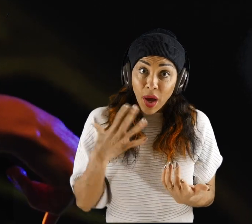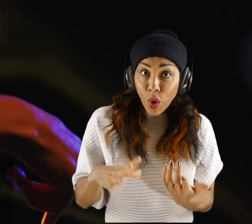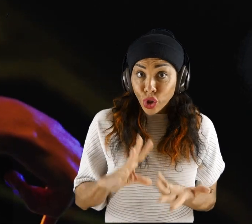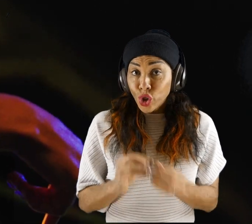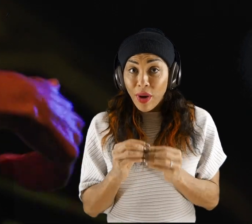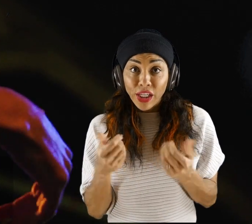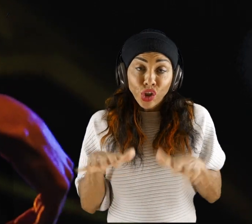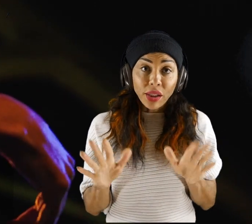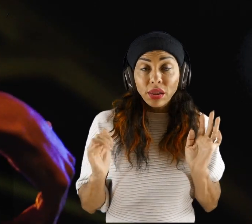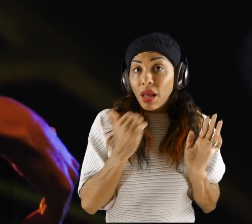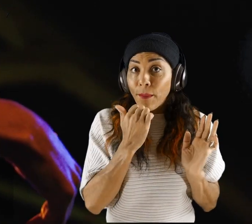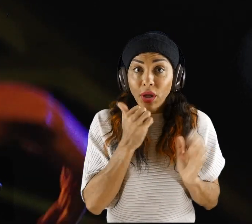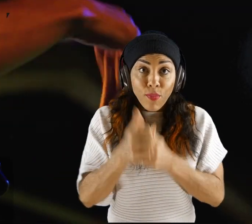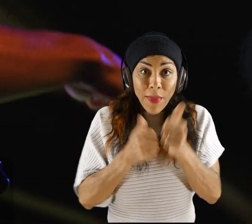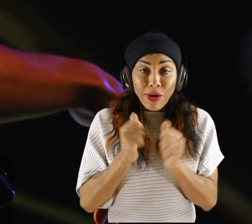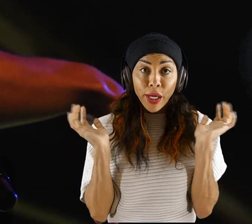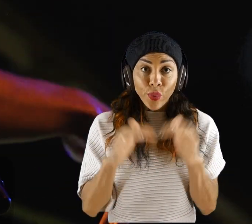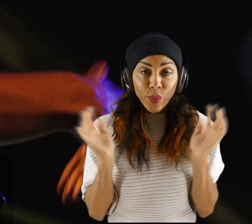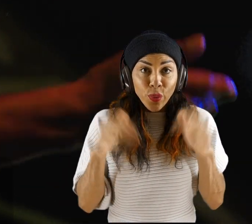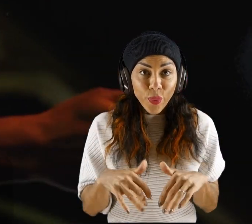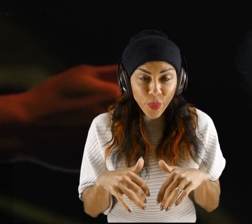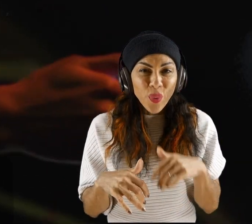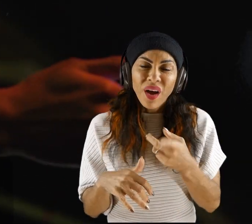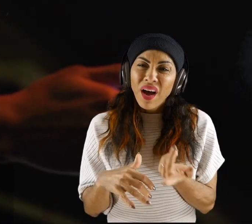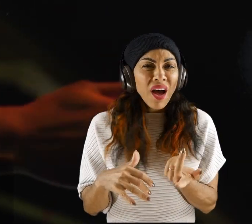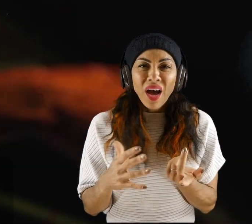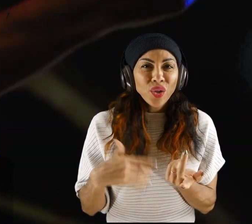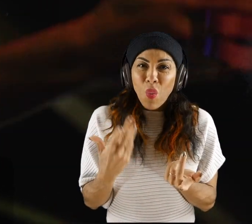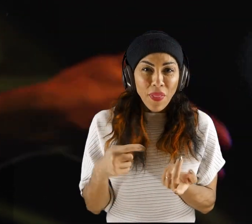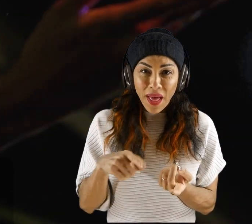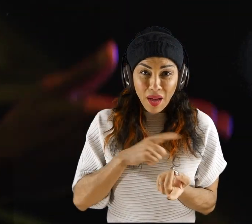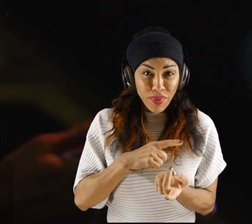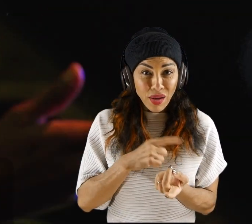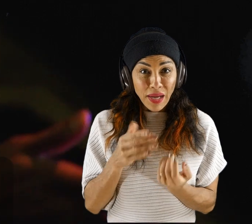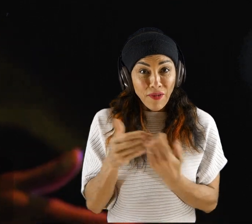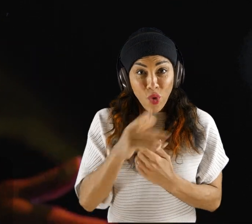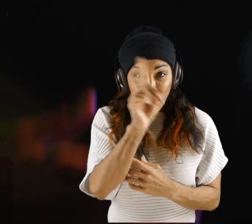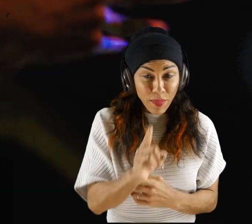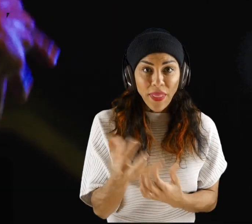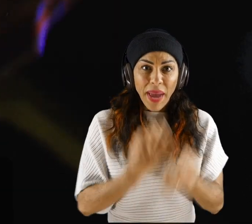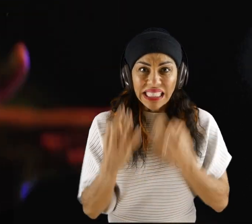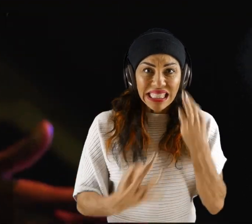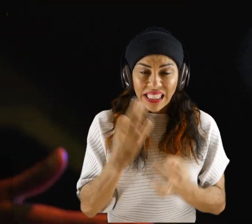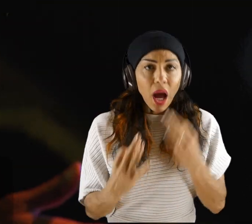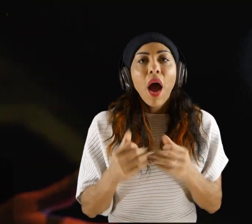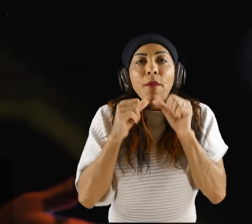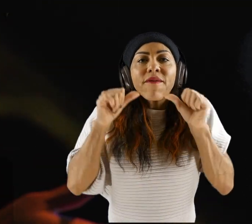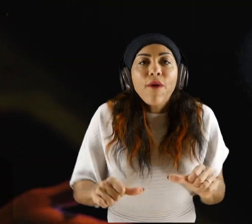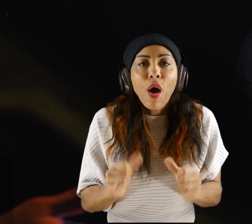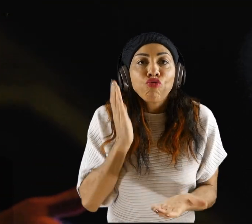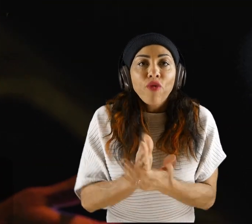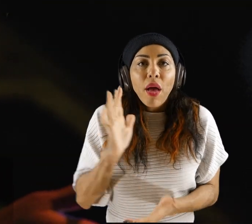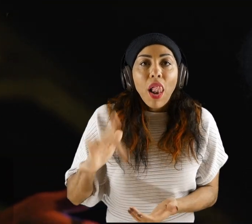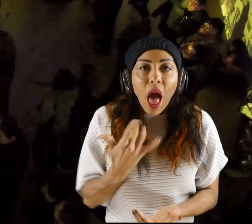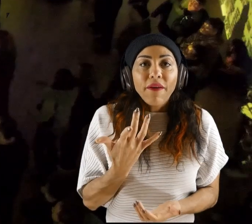me the same question on Instagram, which I don't want to do. I would rather just do stuff like this in real life, where I can actually speak to real people.